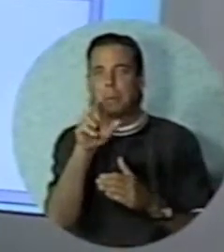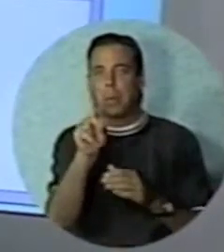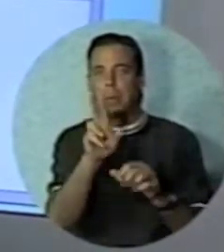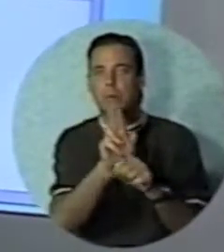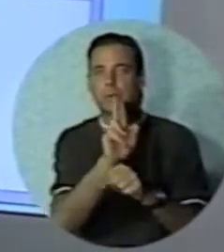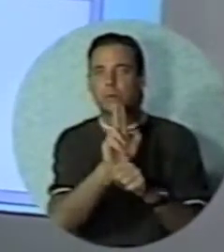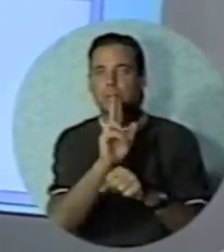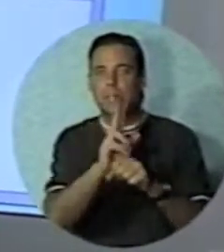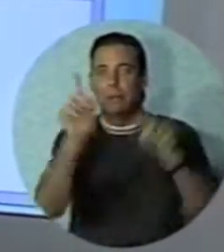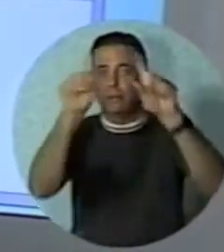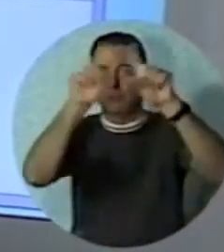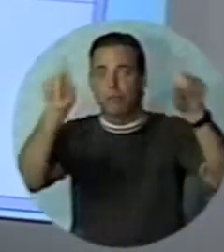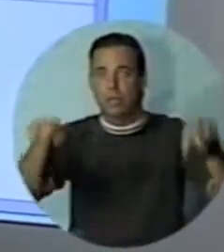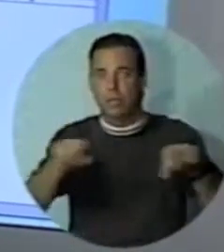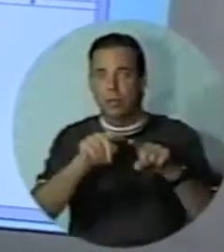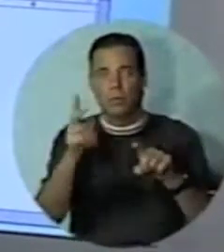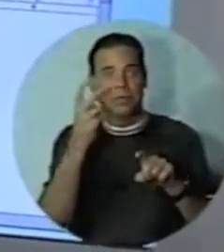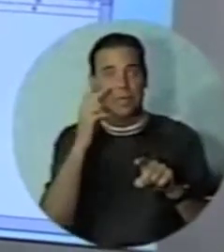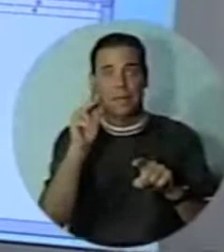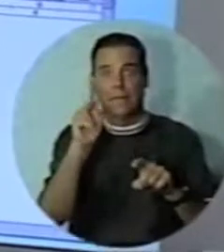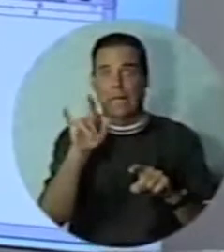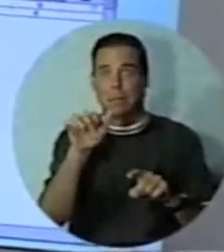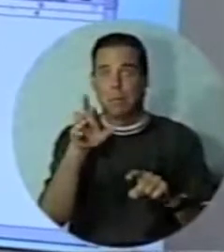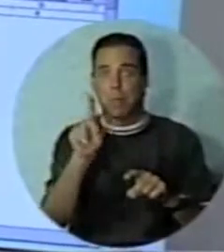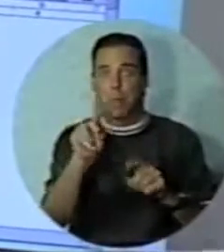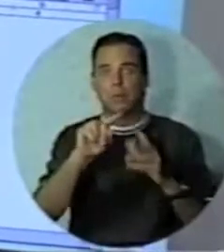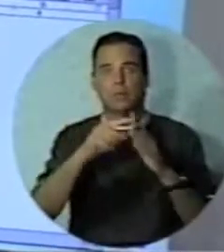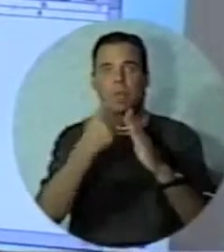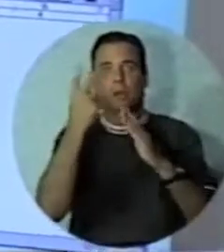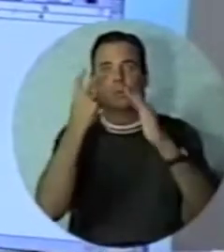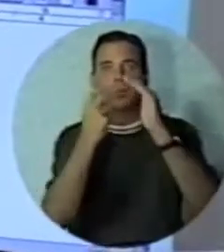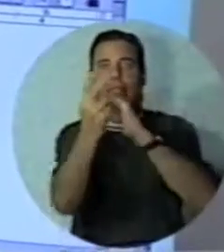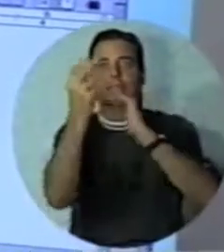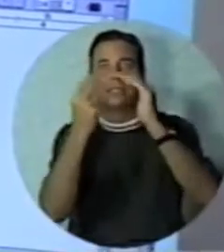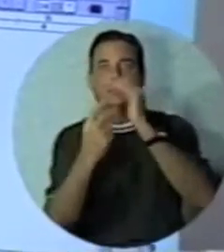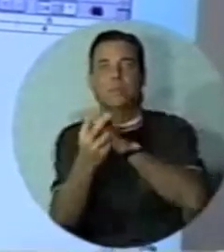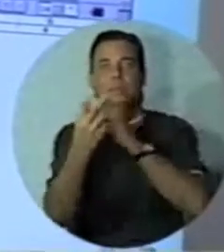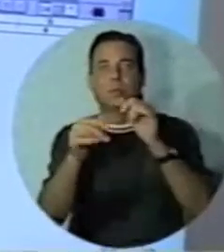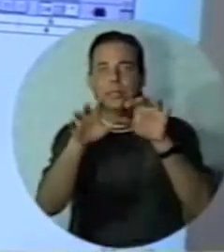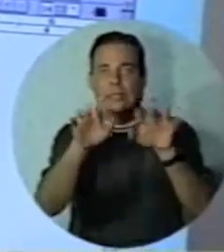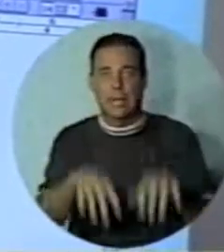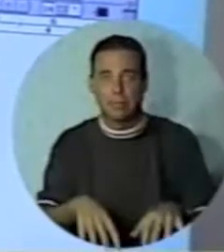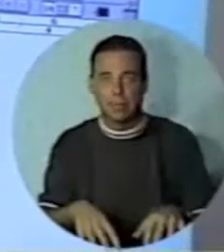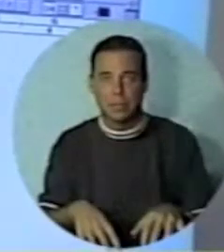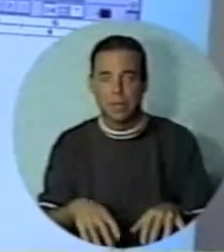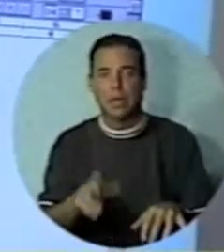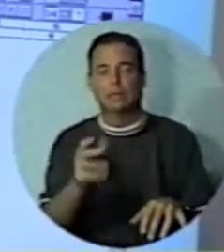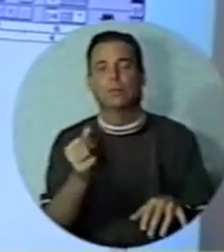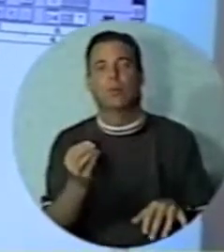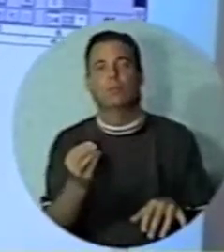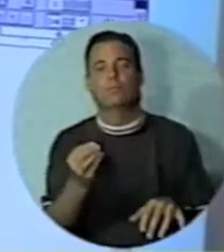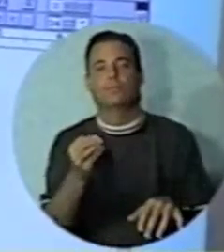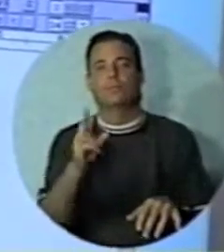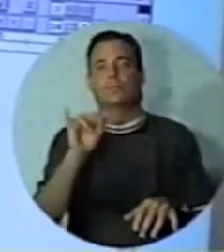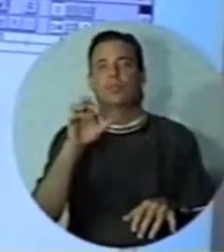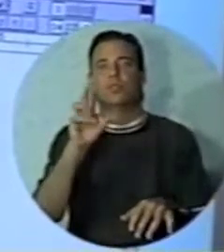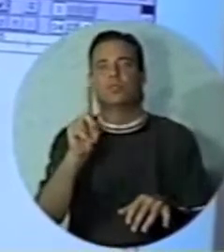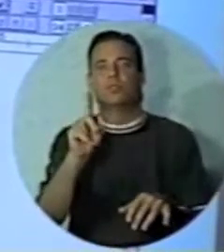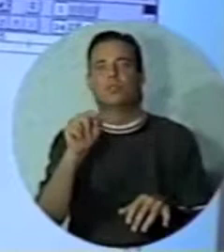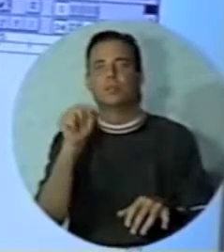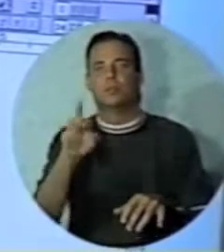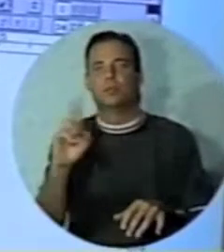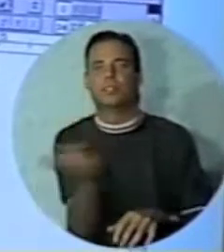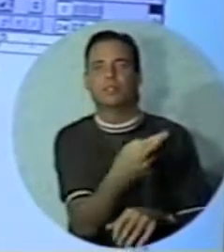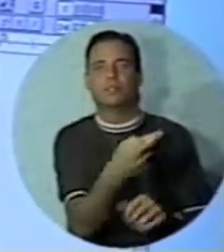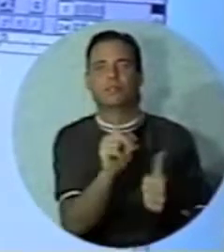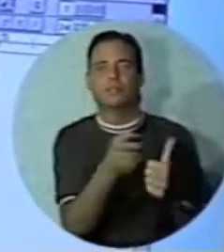using on his screen, we're going to see that that keyboard is going to start predicting what he's typing. So, Richard, how about hit a return